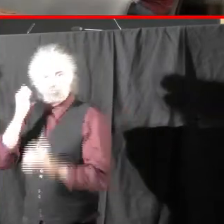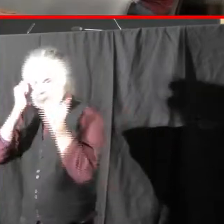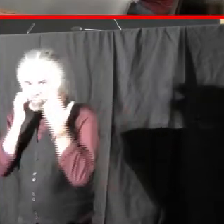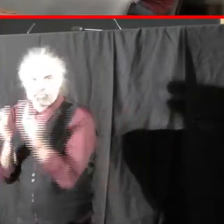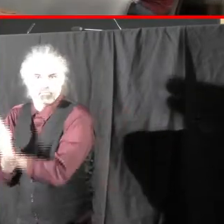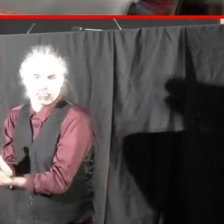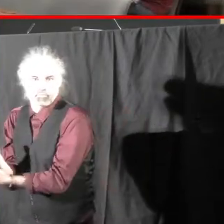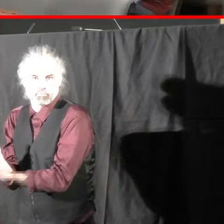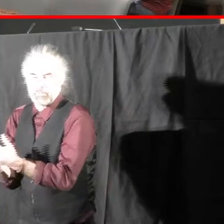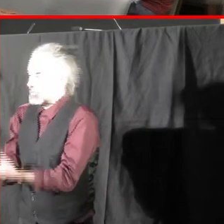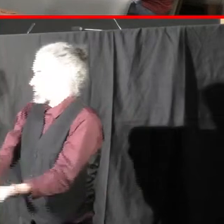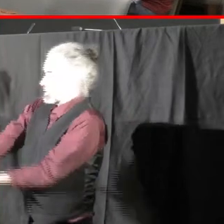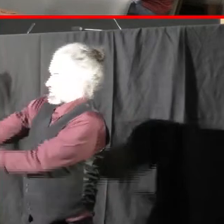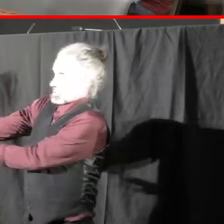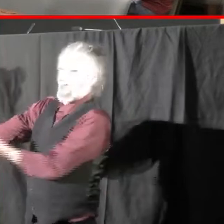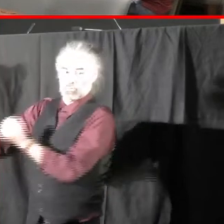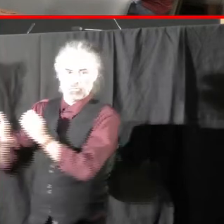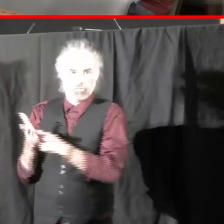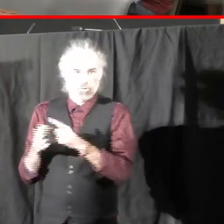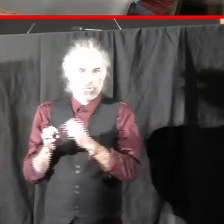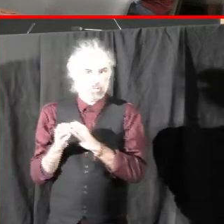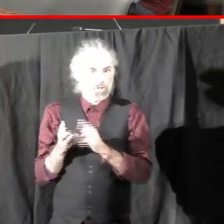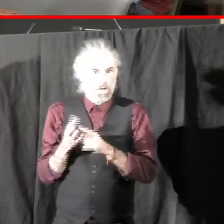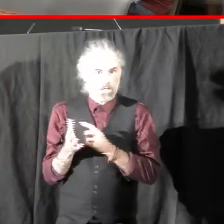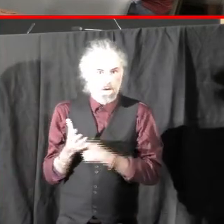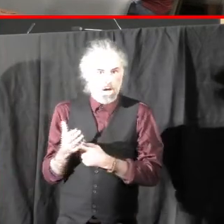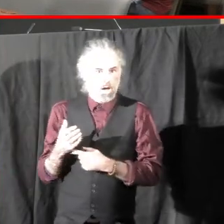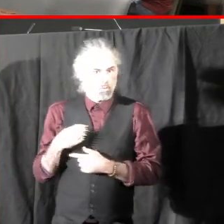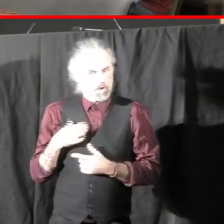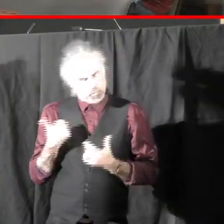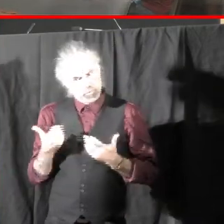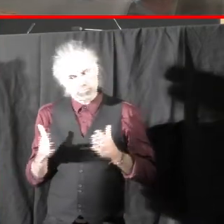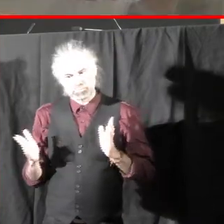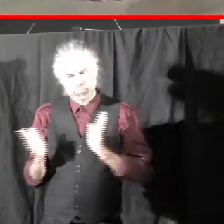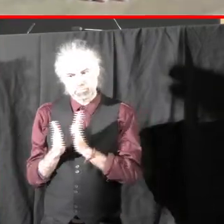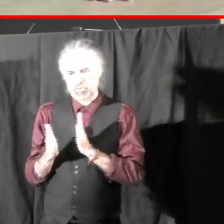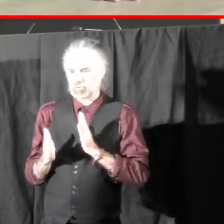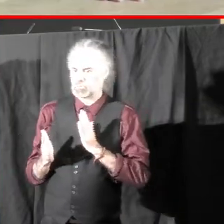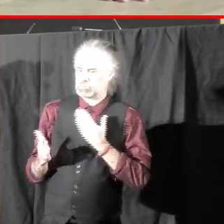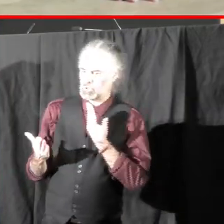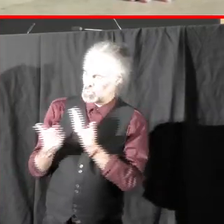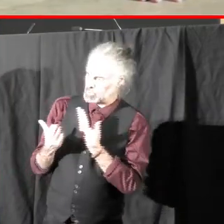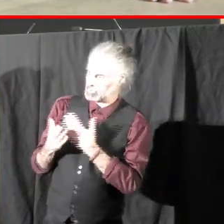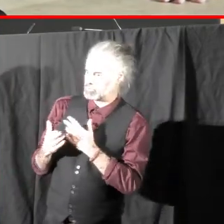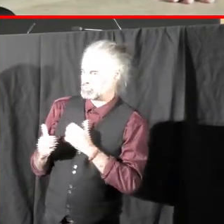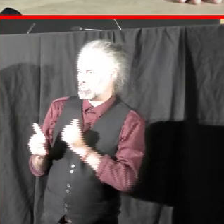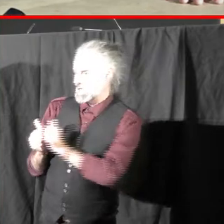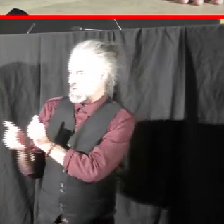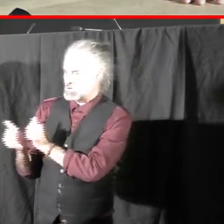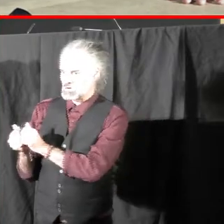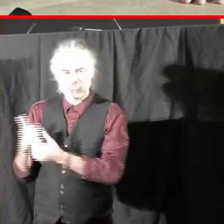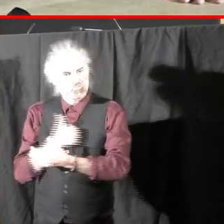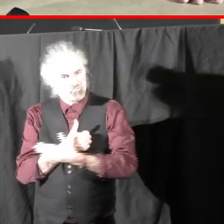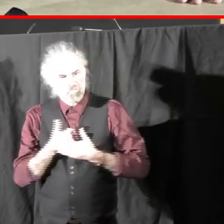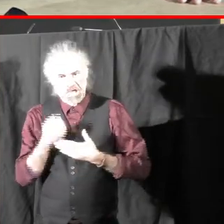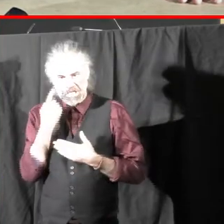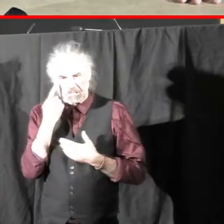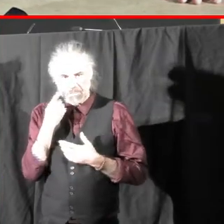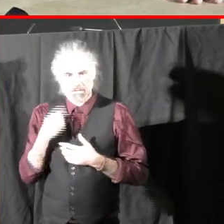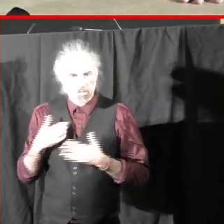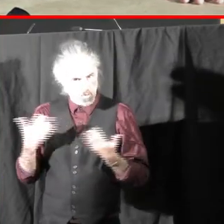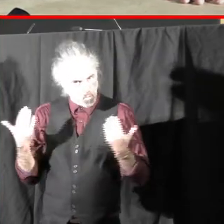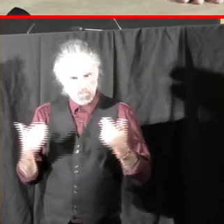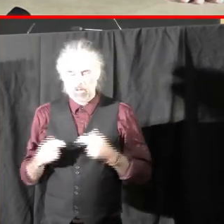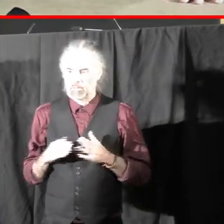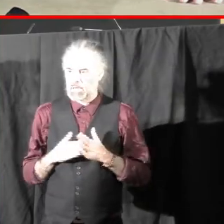Absolutely. My safety staff and the regulator have a very close relationship. They regularly do inspections, and we welcome that. And I would welcome that